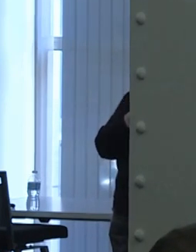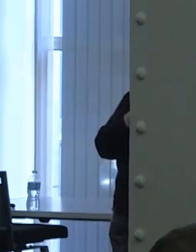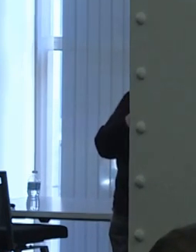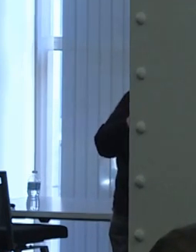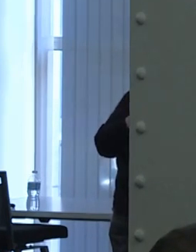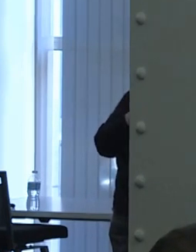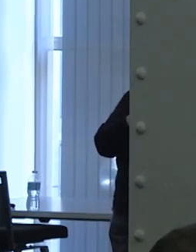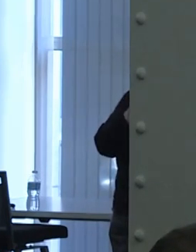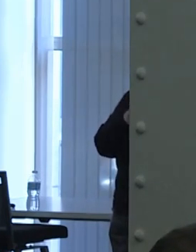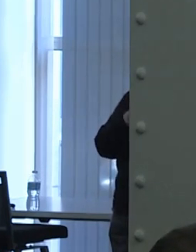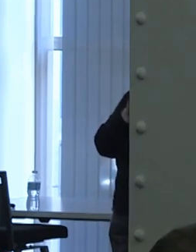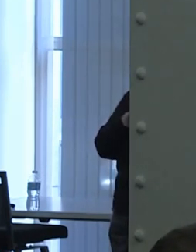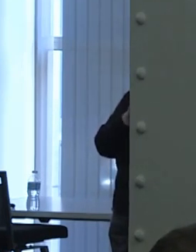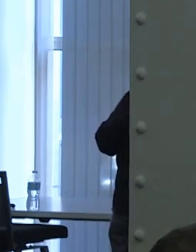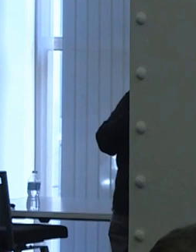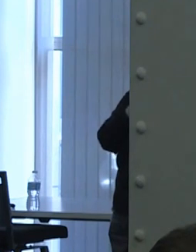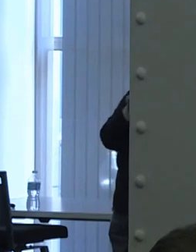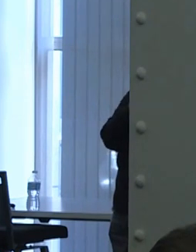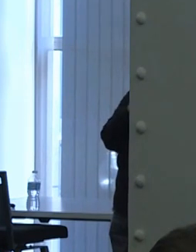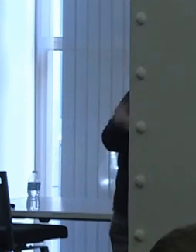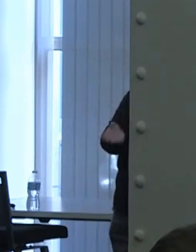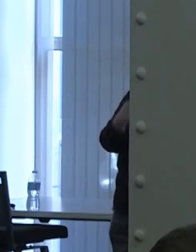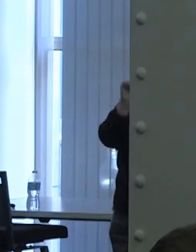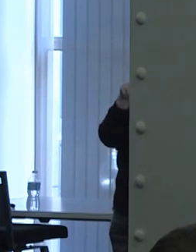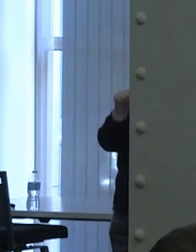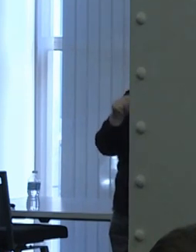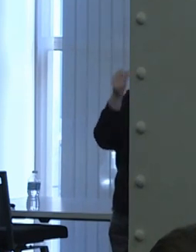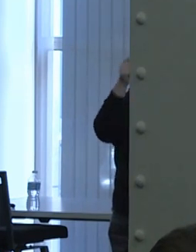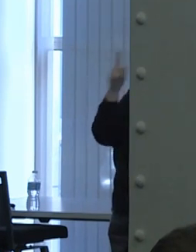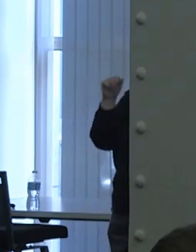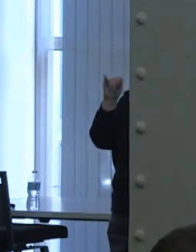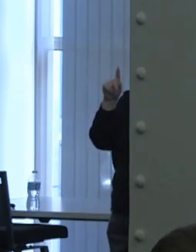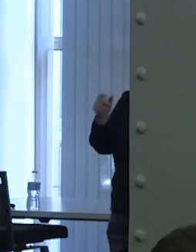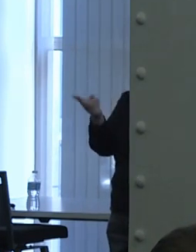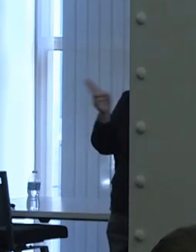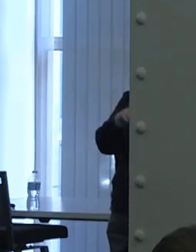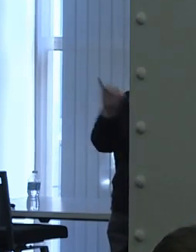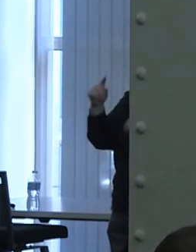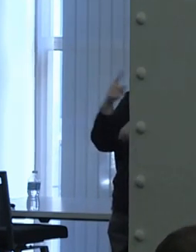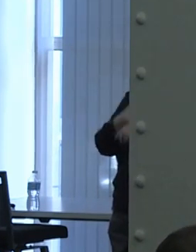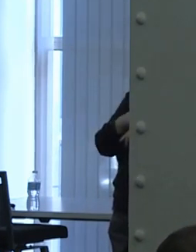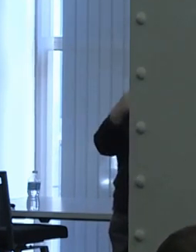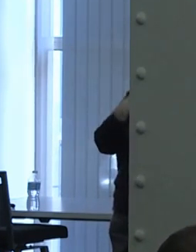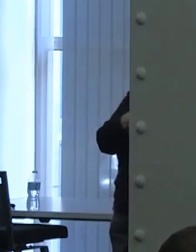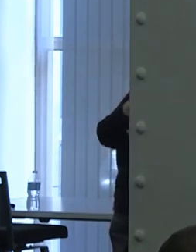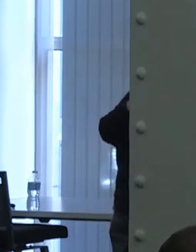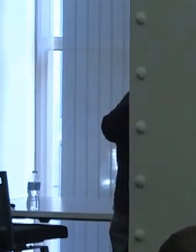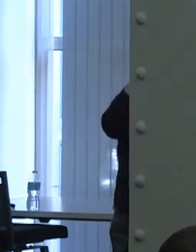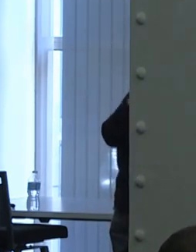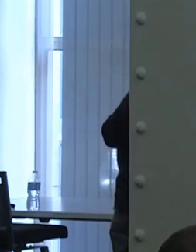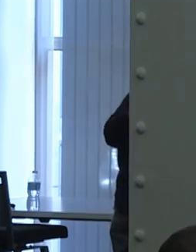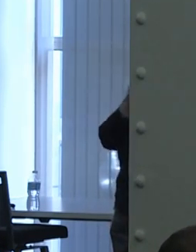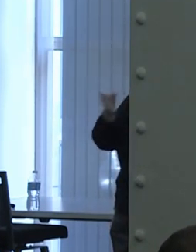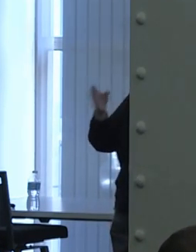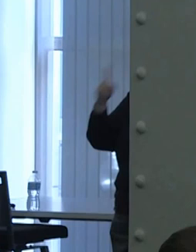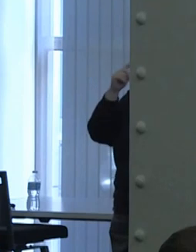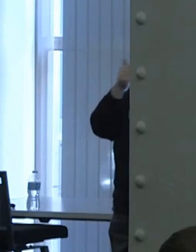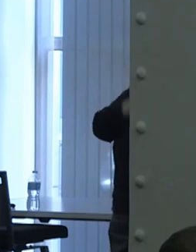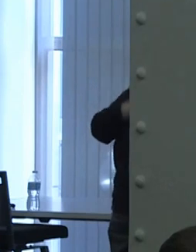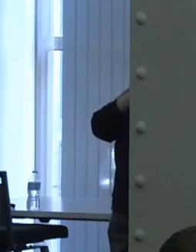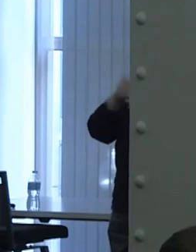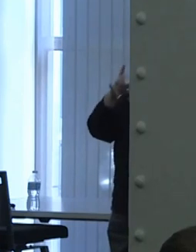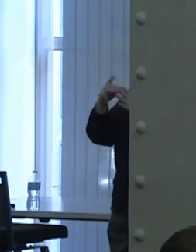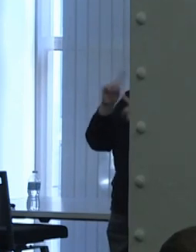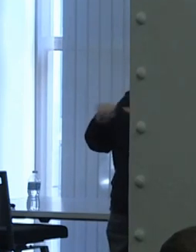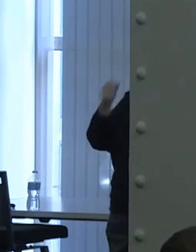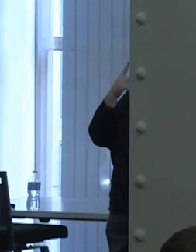that the ADA was signed, cakes were prepared for each one of the lead sponsors of the legislation. There was no